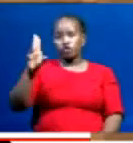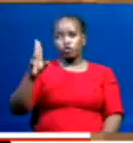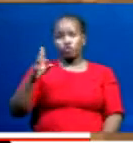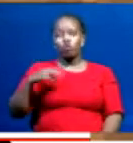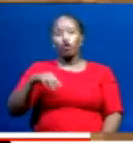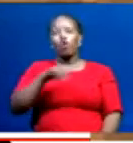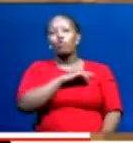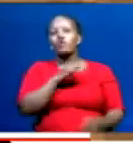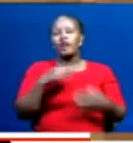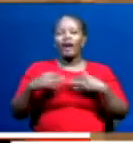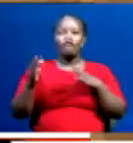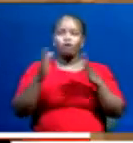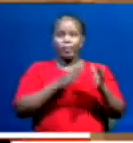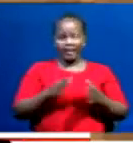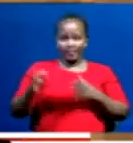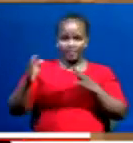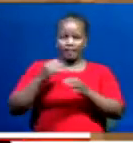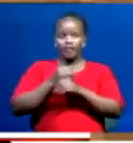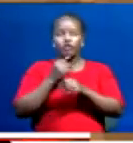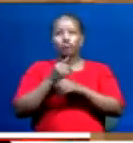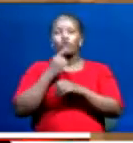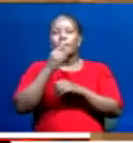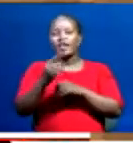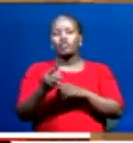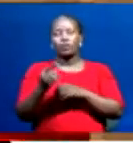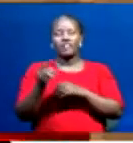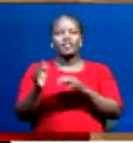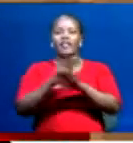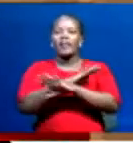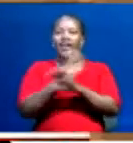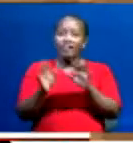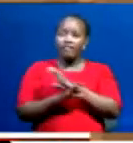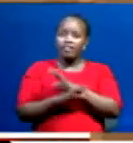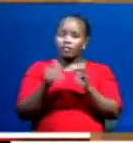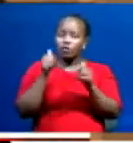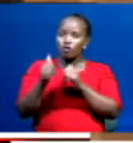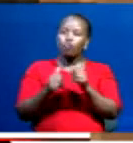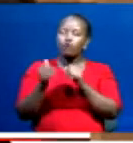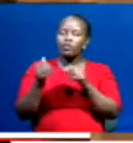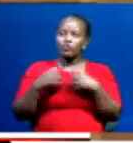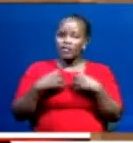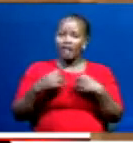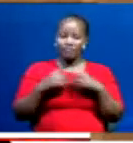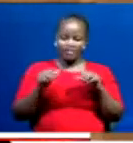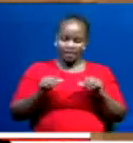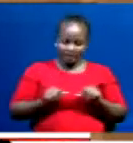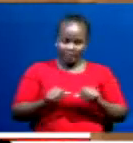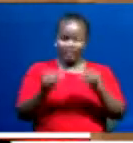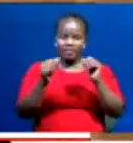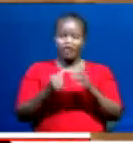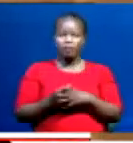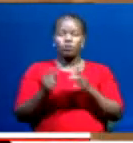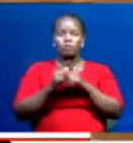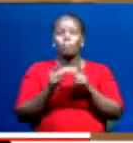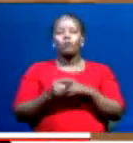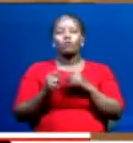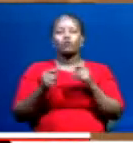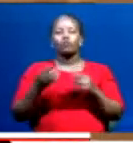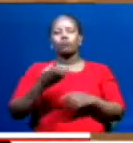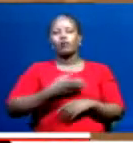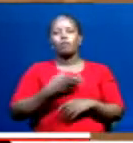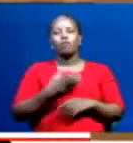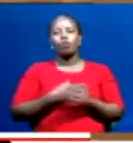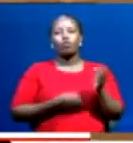make sure that the climate and that anything that is produced is more sustainable. And whatever is valid for our own producers has